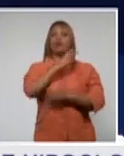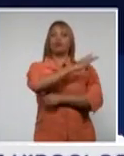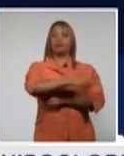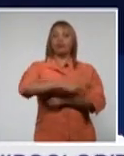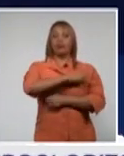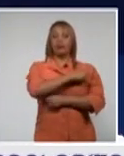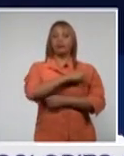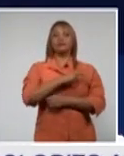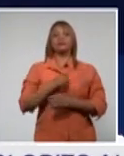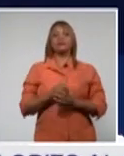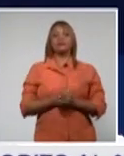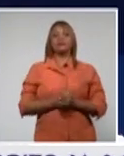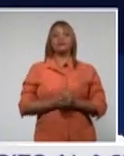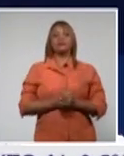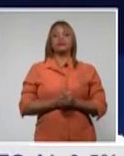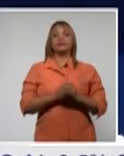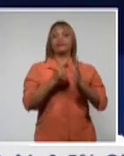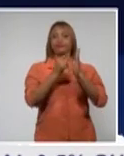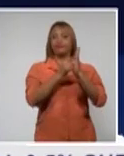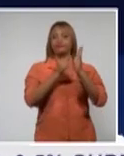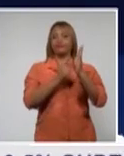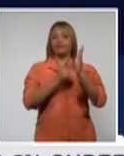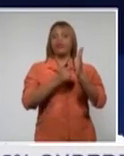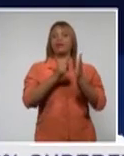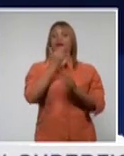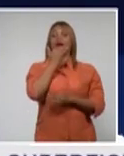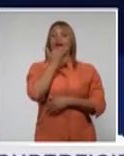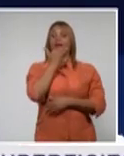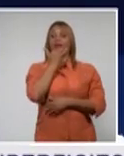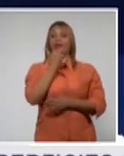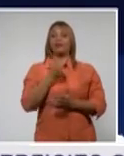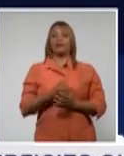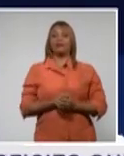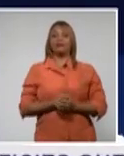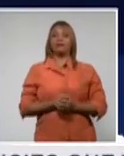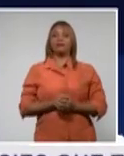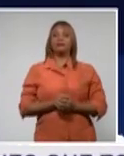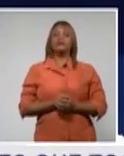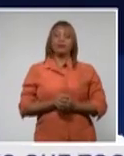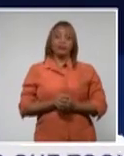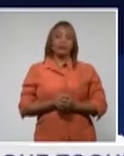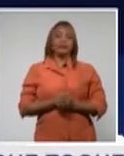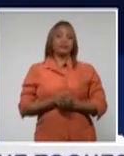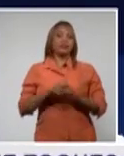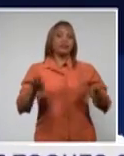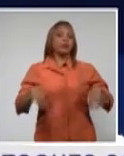South Africa, Peru, Mexico, Colombia, and Chile.